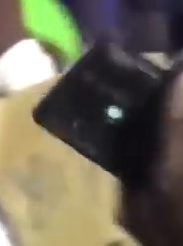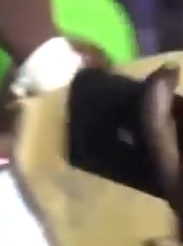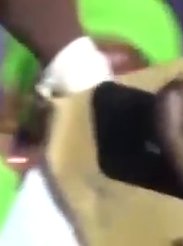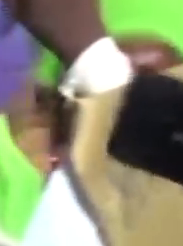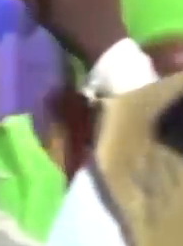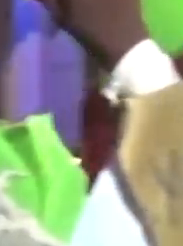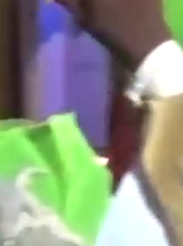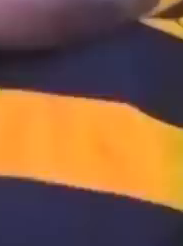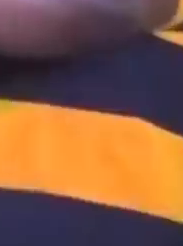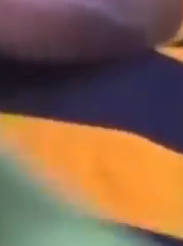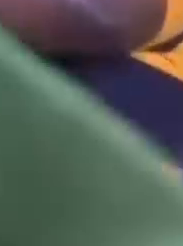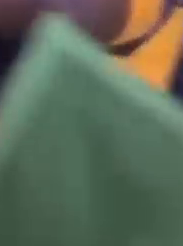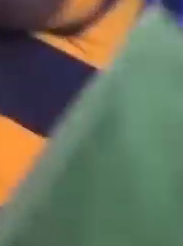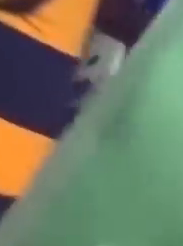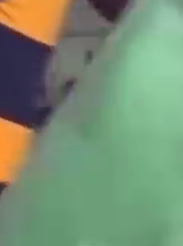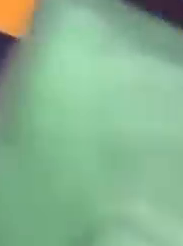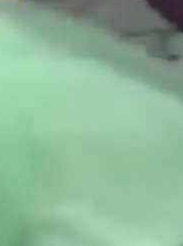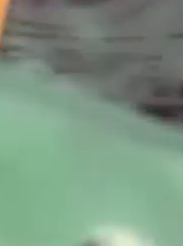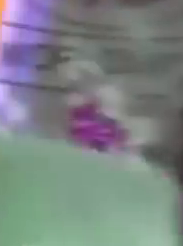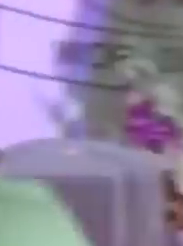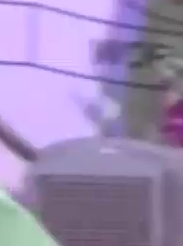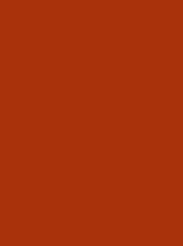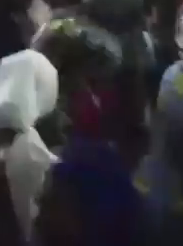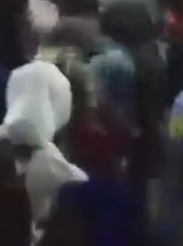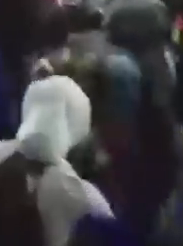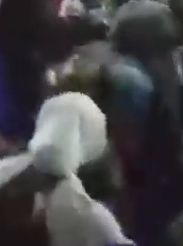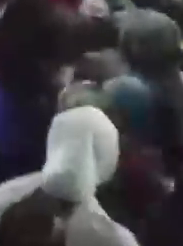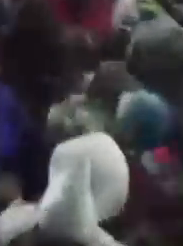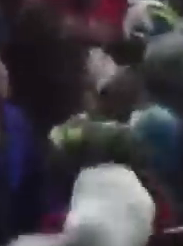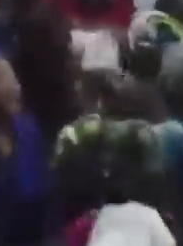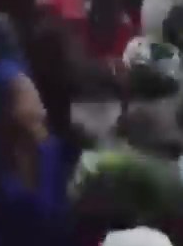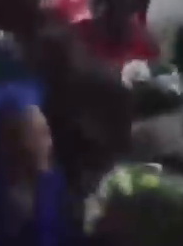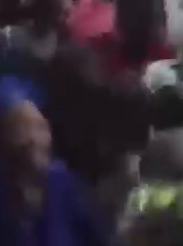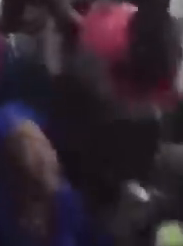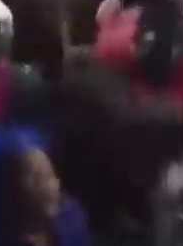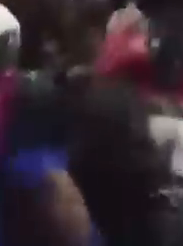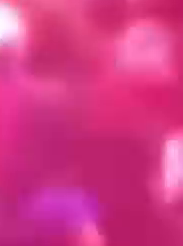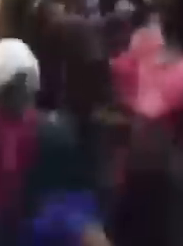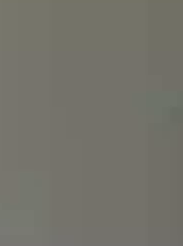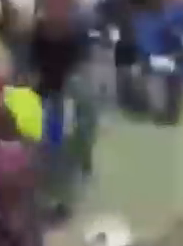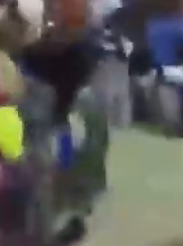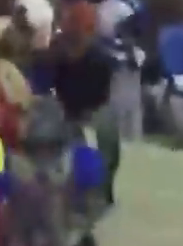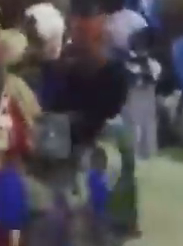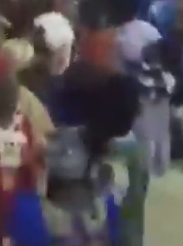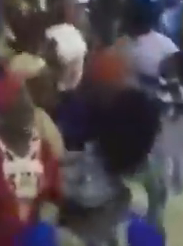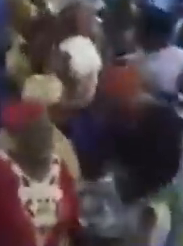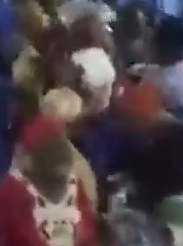a national camp, Lufu, a pay, pileo, testimony, red, and